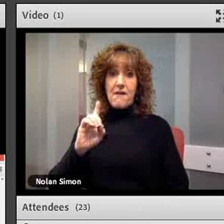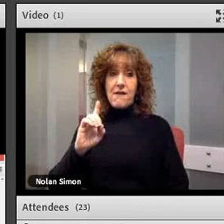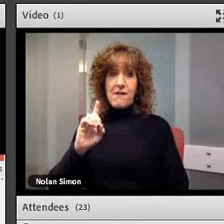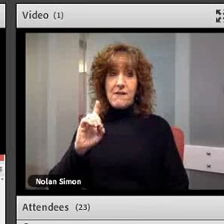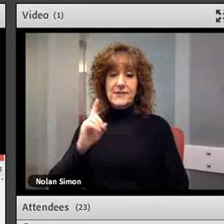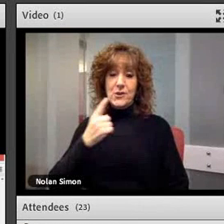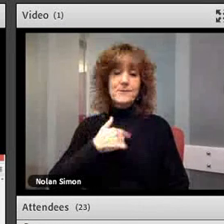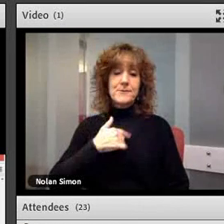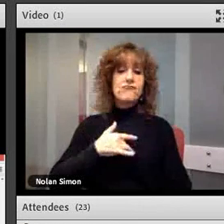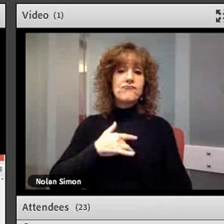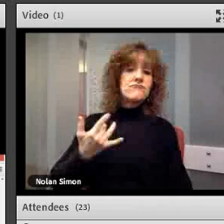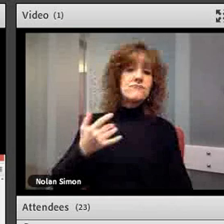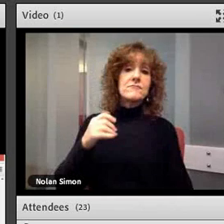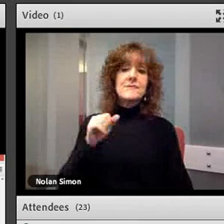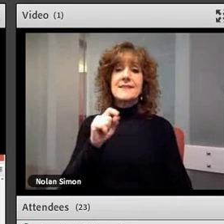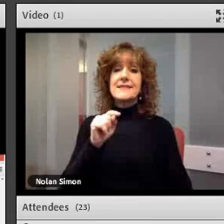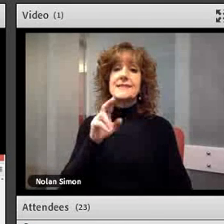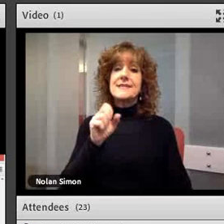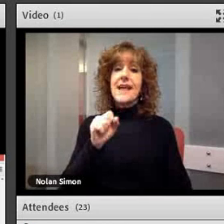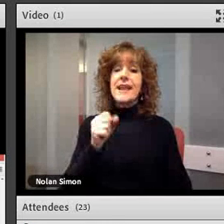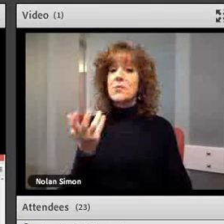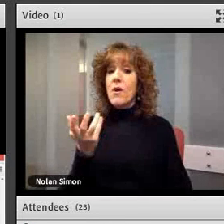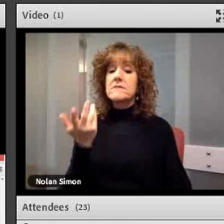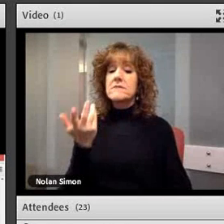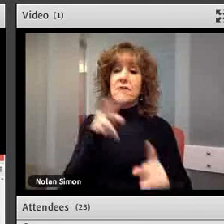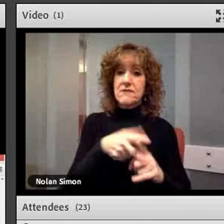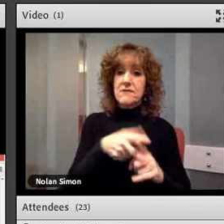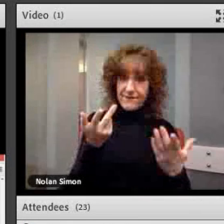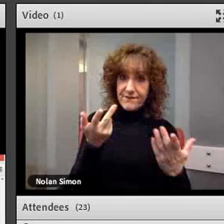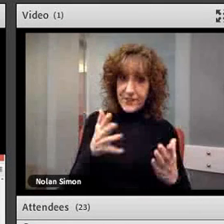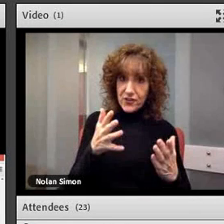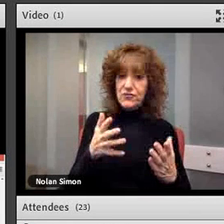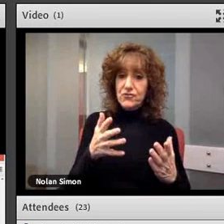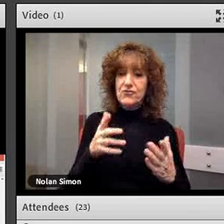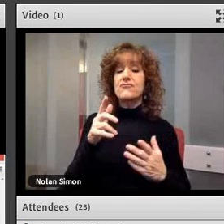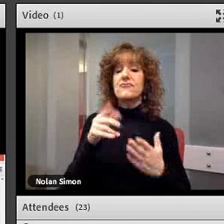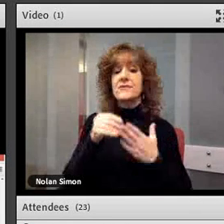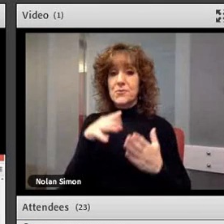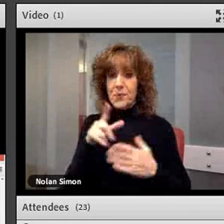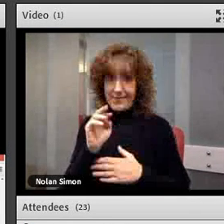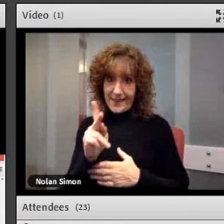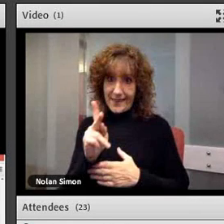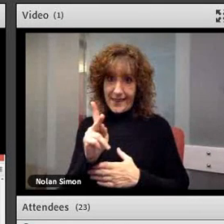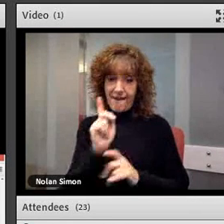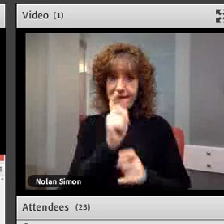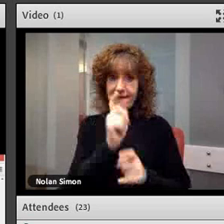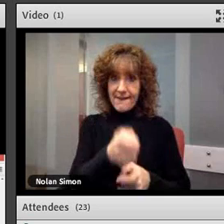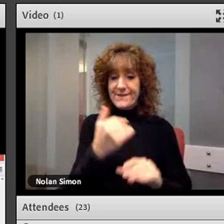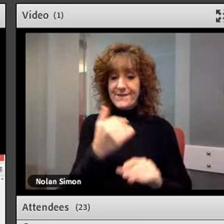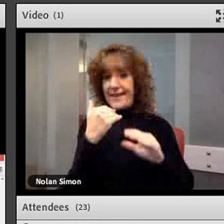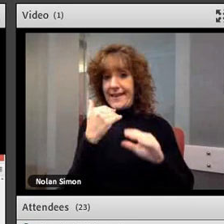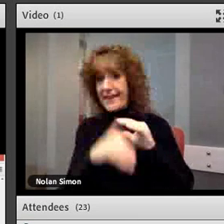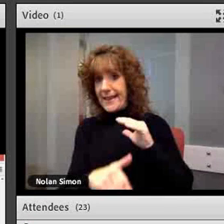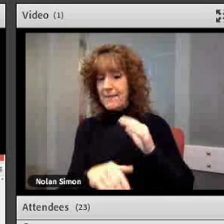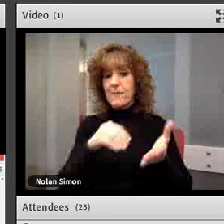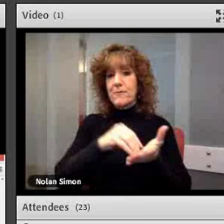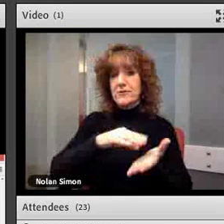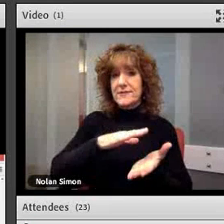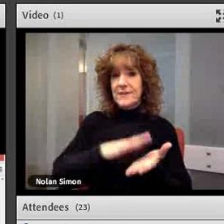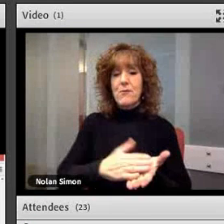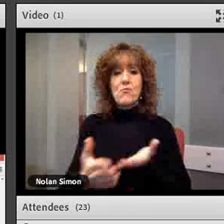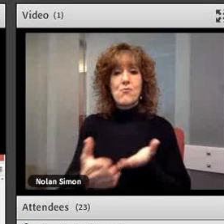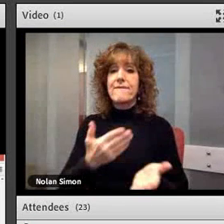So it tells me the status is it's been assigned. Here's the student's link. I can give them the link. I could email it. I could write it